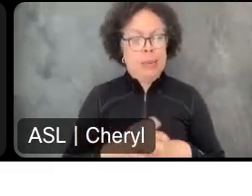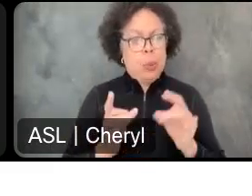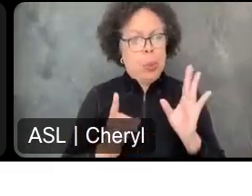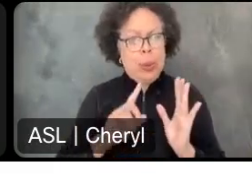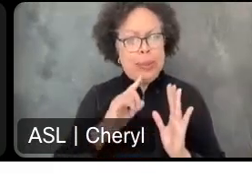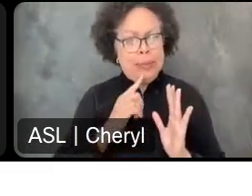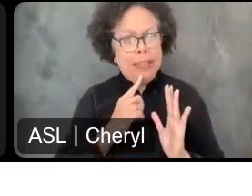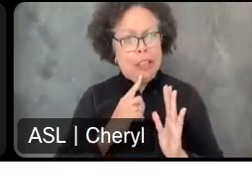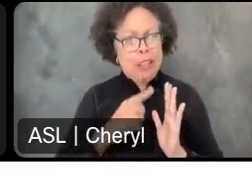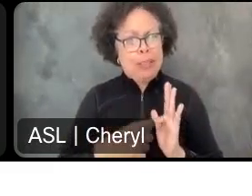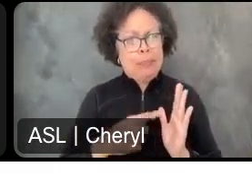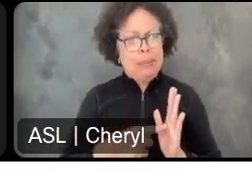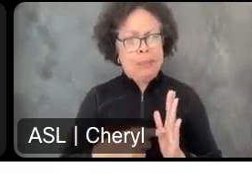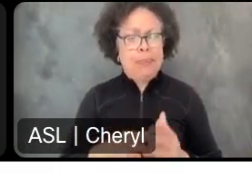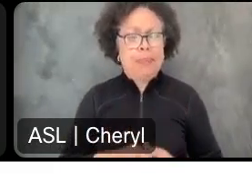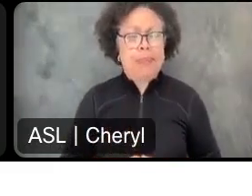the condition.